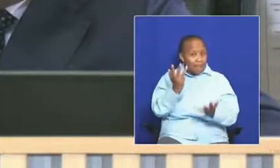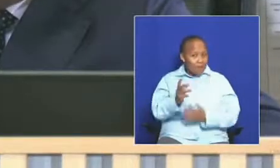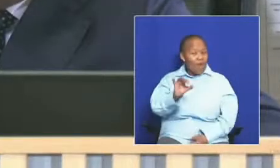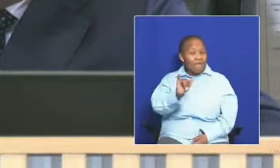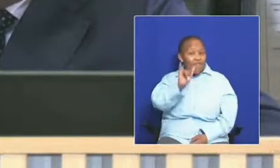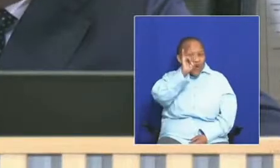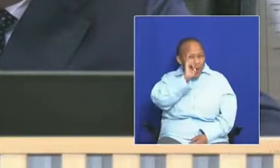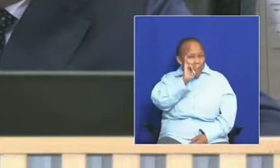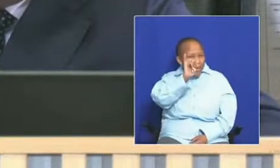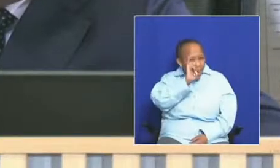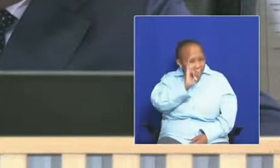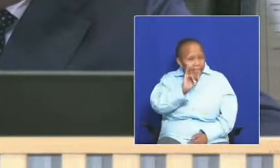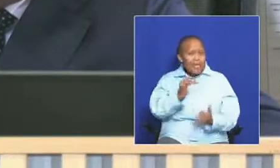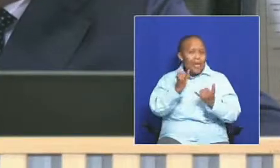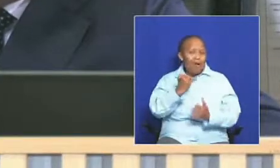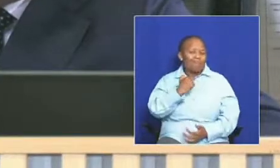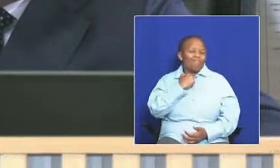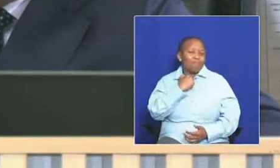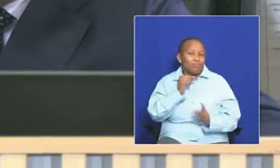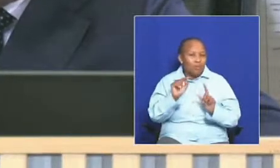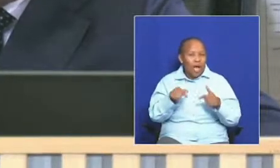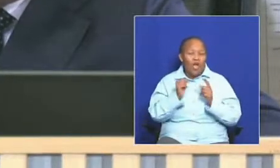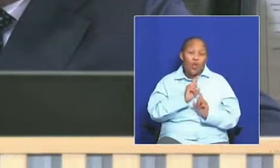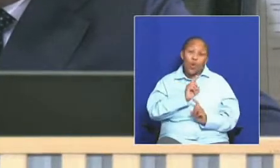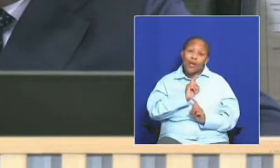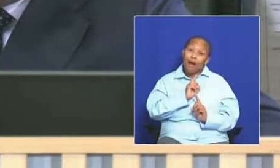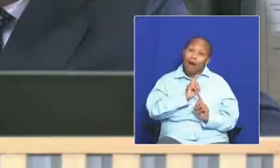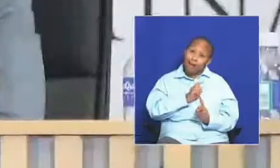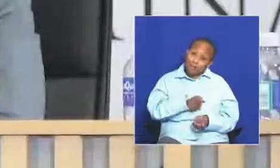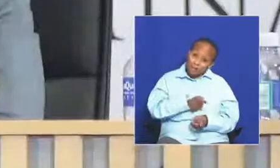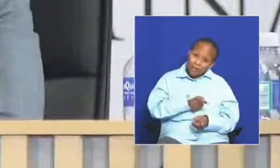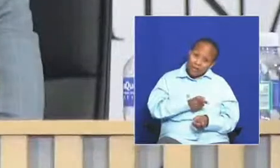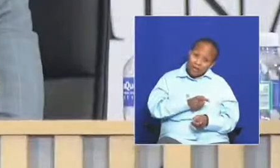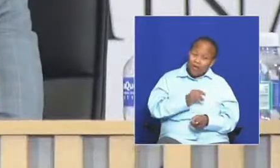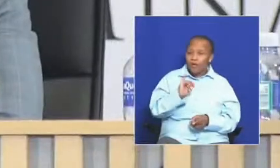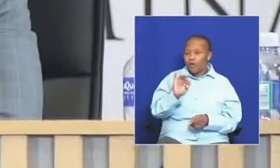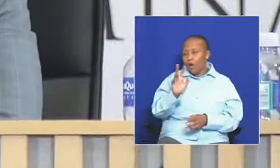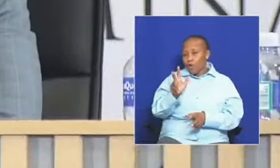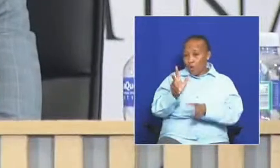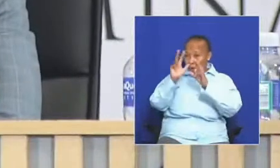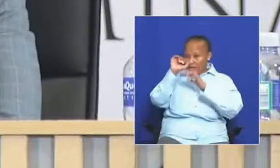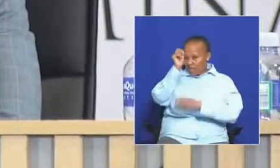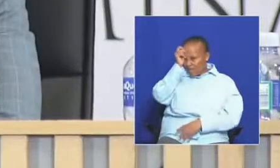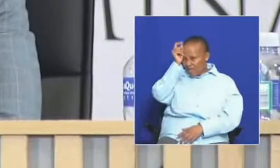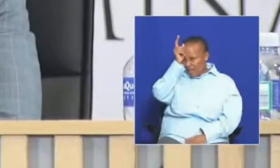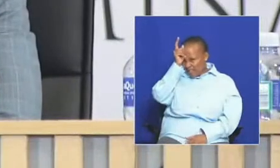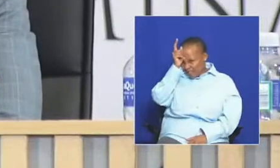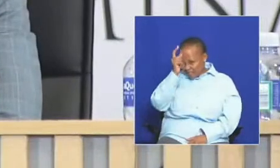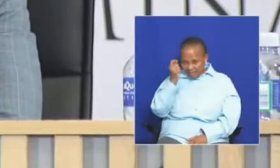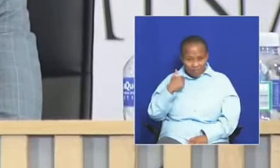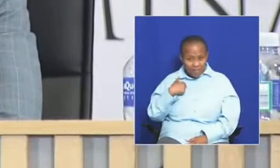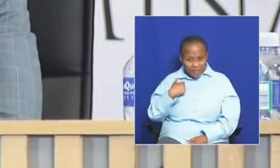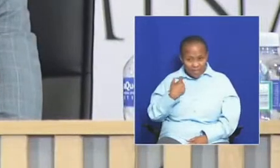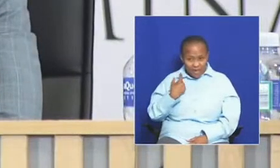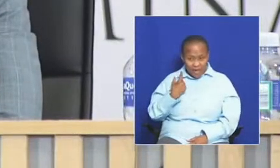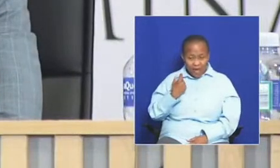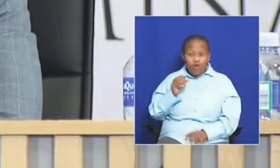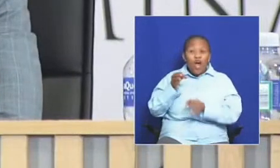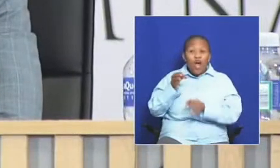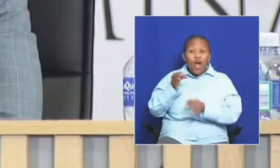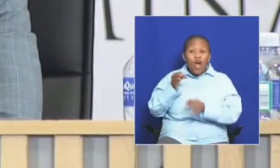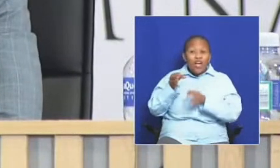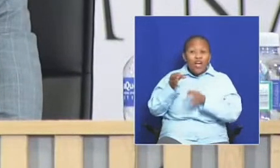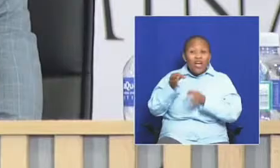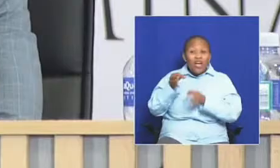accept my interpretation of what you, or my understanding of what you said? No, Chairperson, I beg to differ. Yes. I